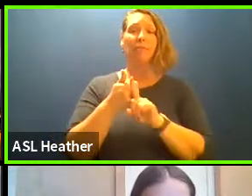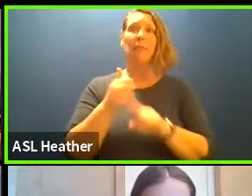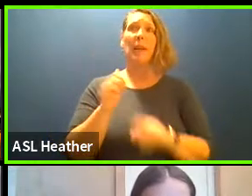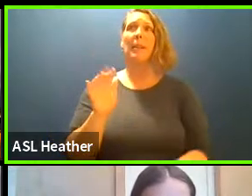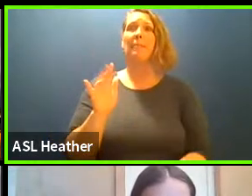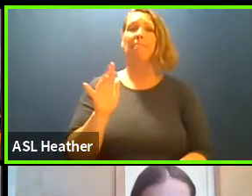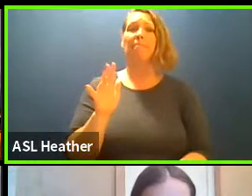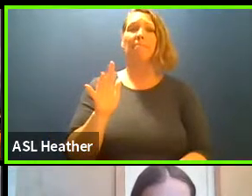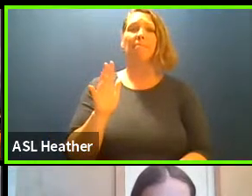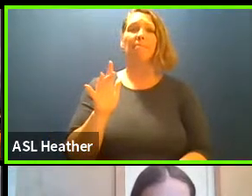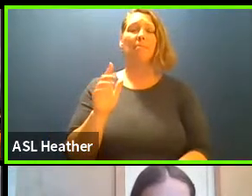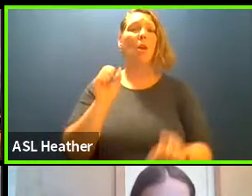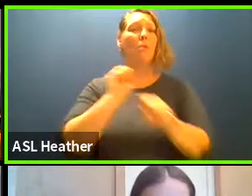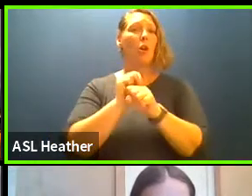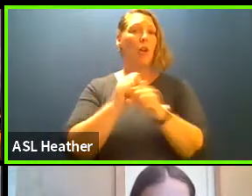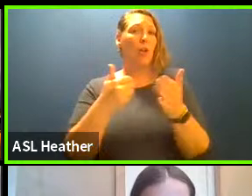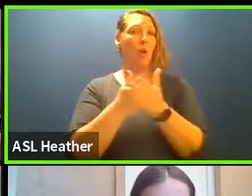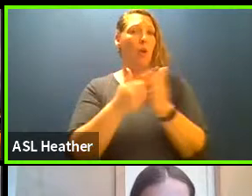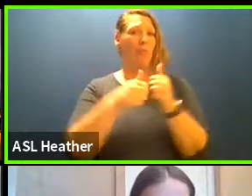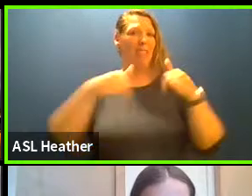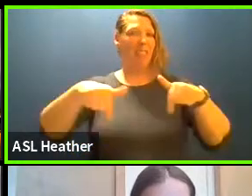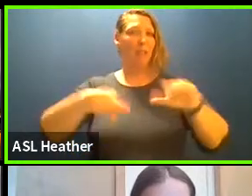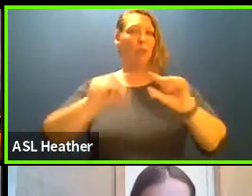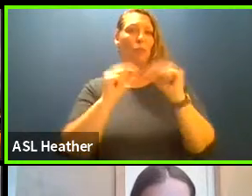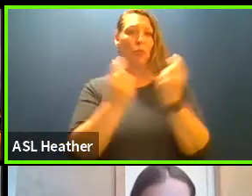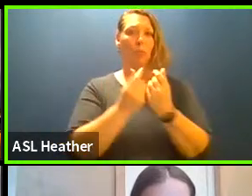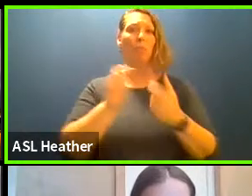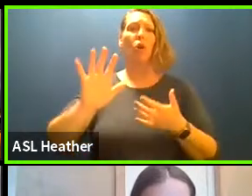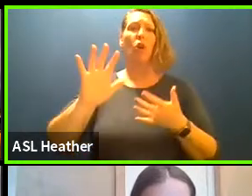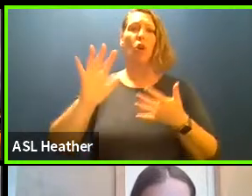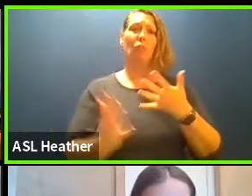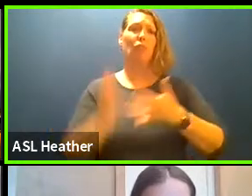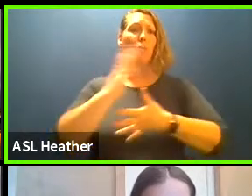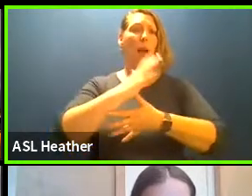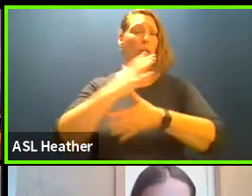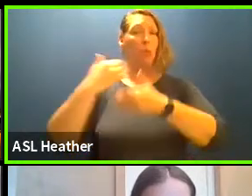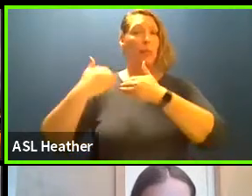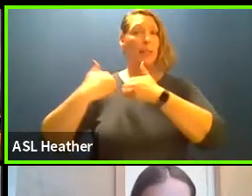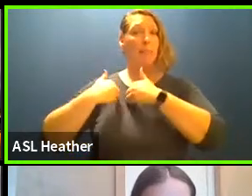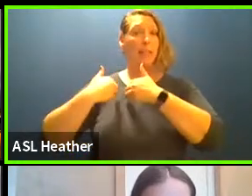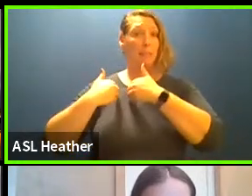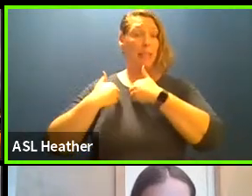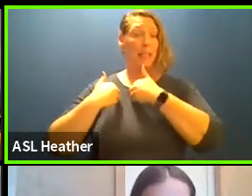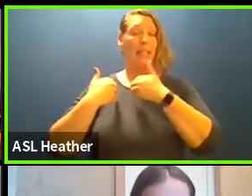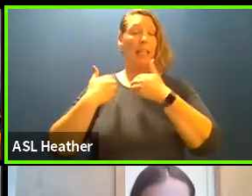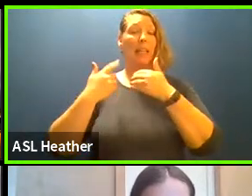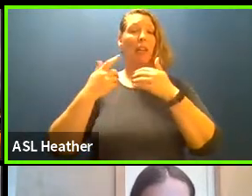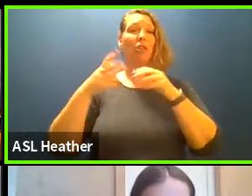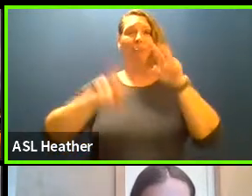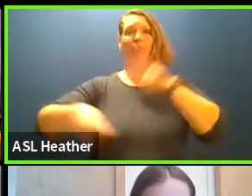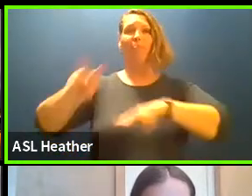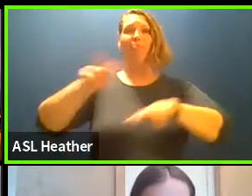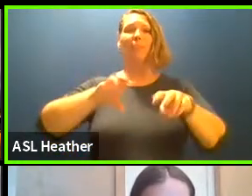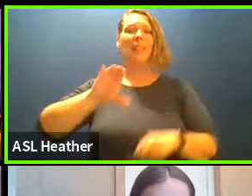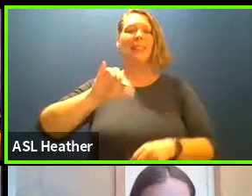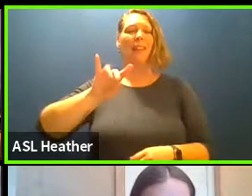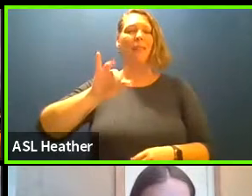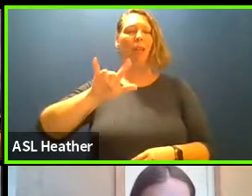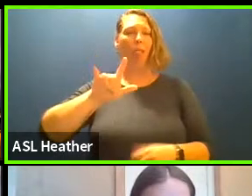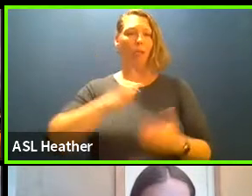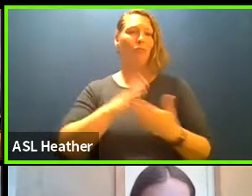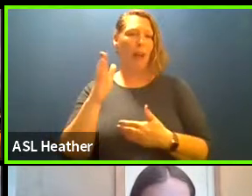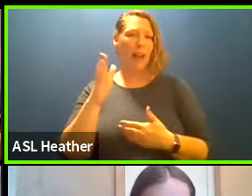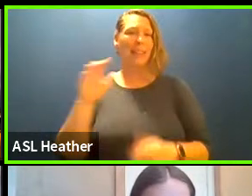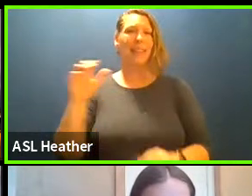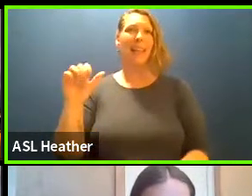we'll be working closely with this group, and her primary responsibility is to oversee civil rights. Obviously, EAG